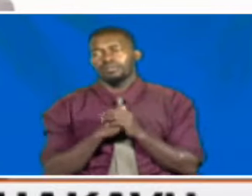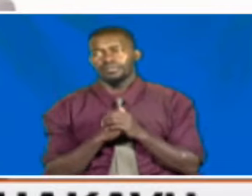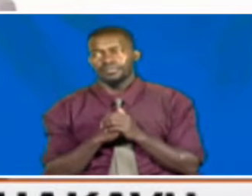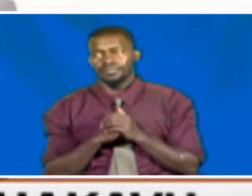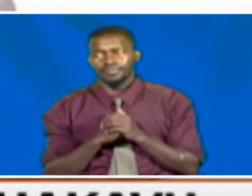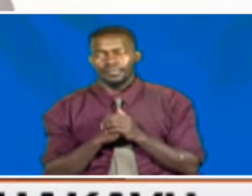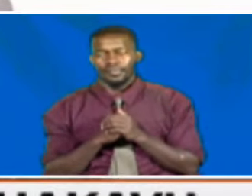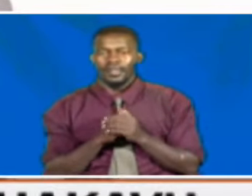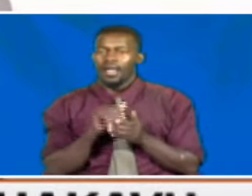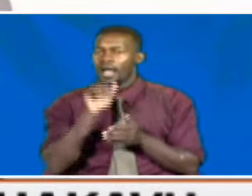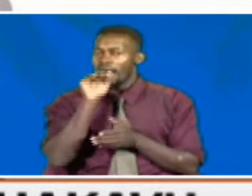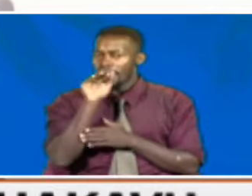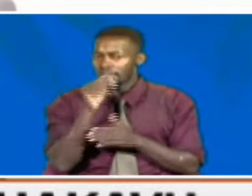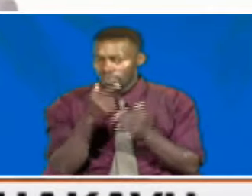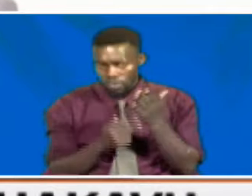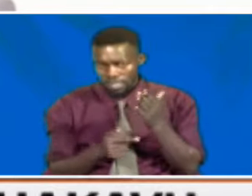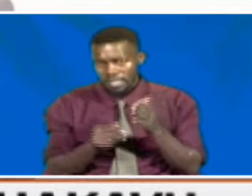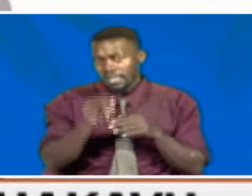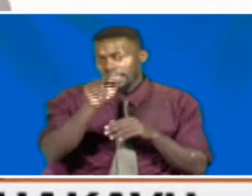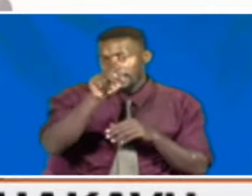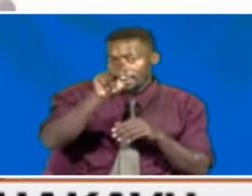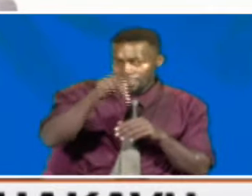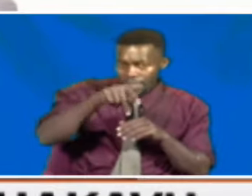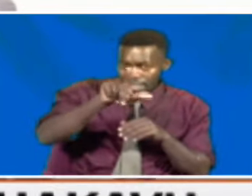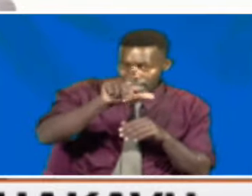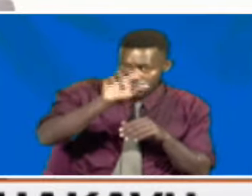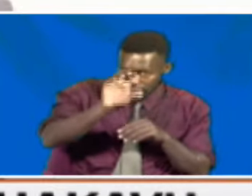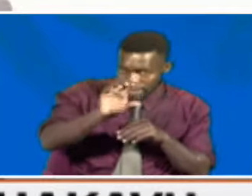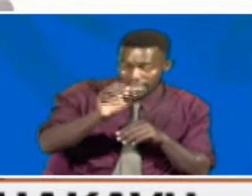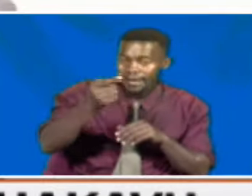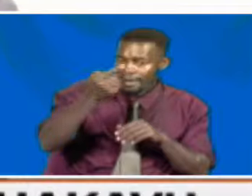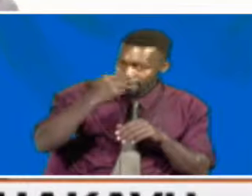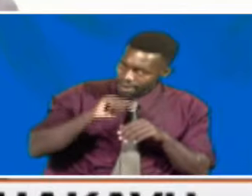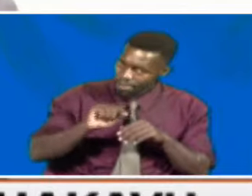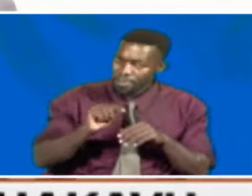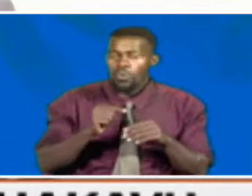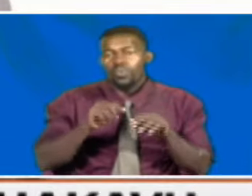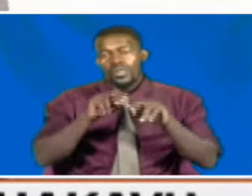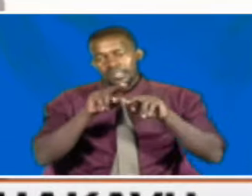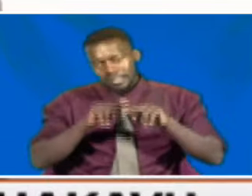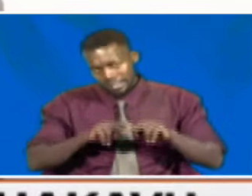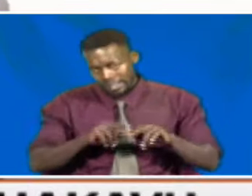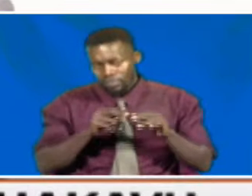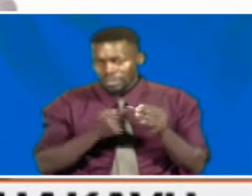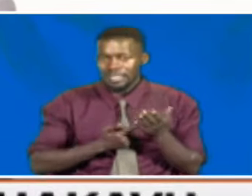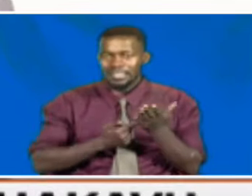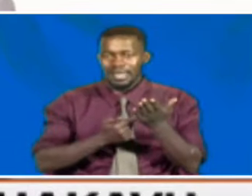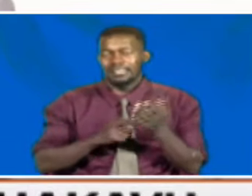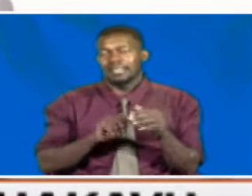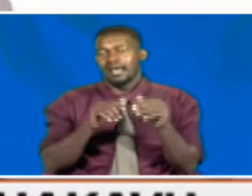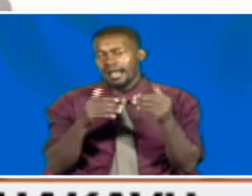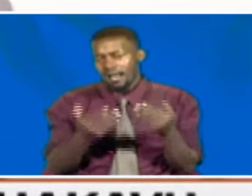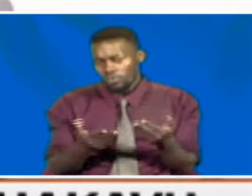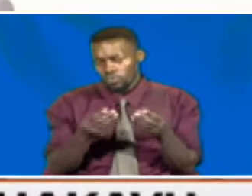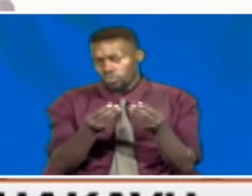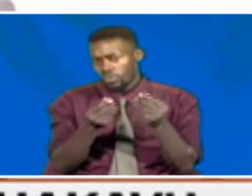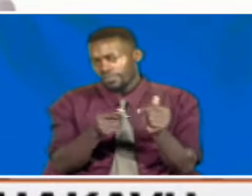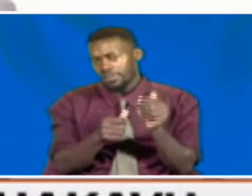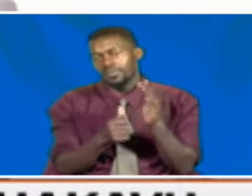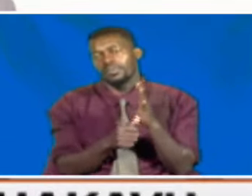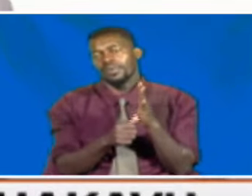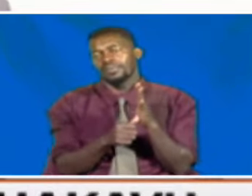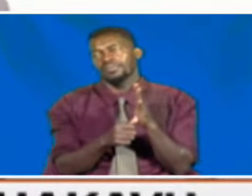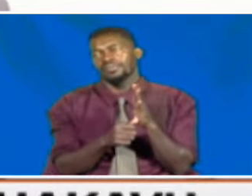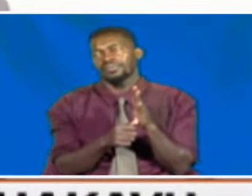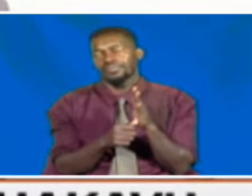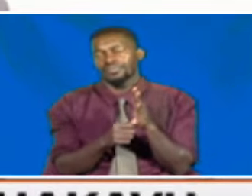request is for Kenya Power to come to us. We sit down together and see how we can harmonize this business. We are working very well, and